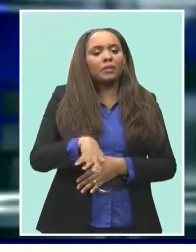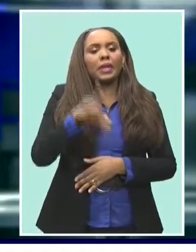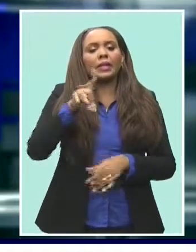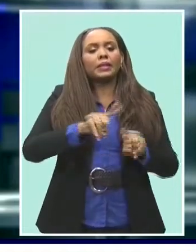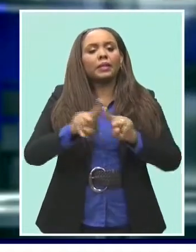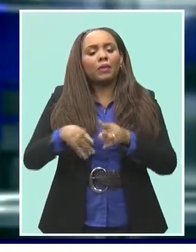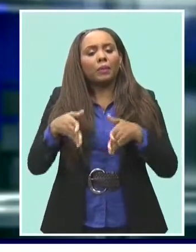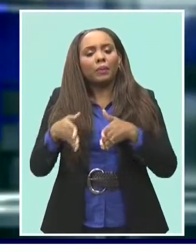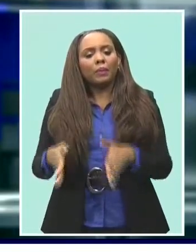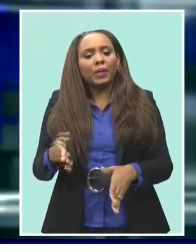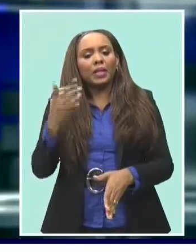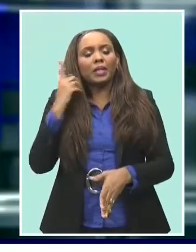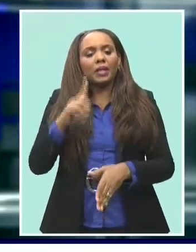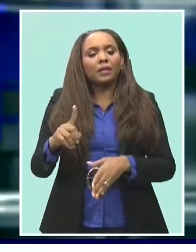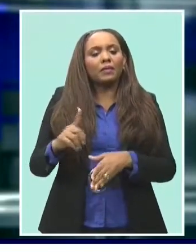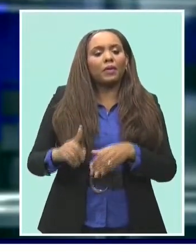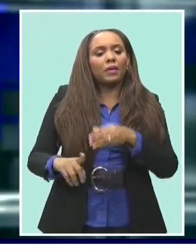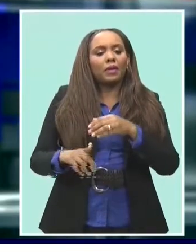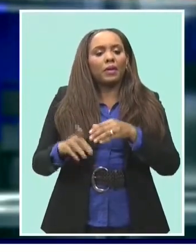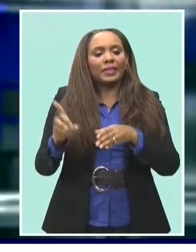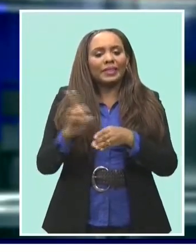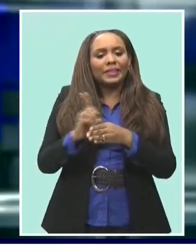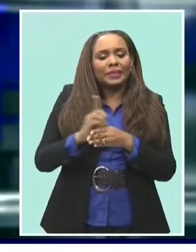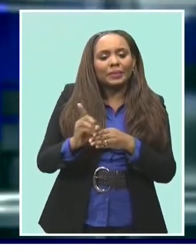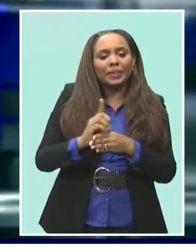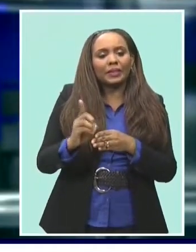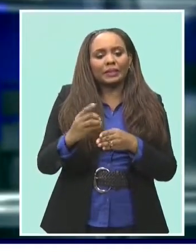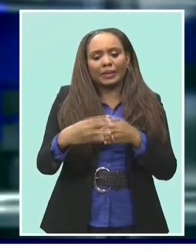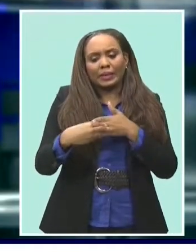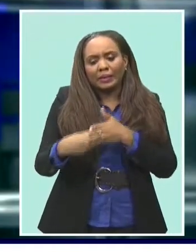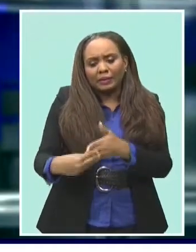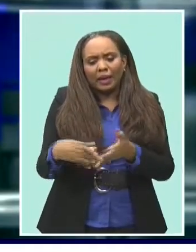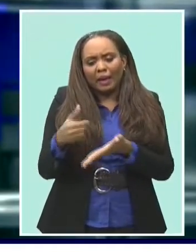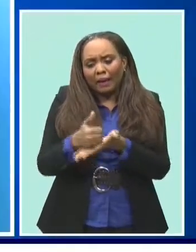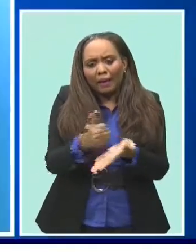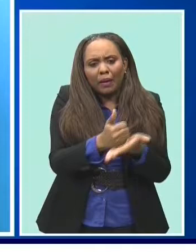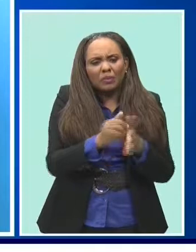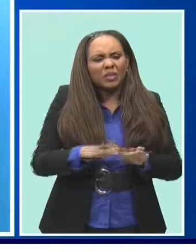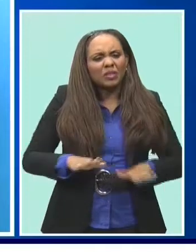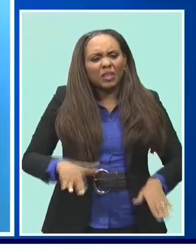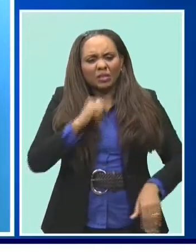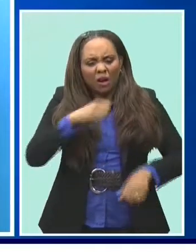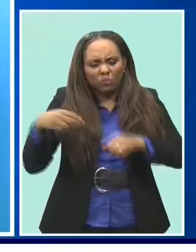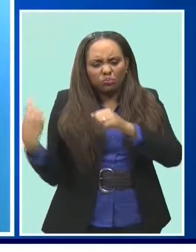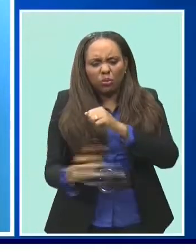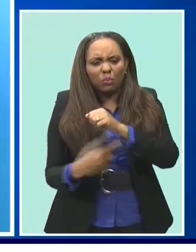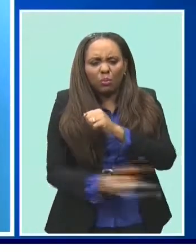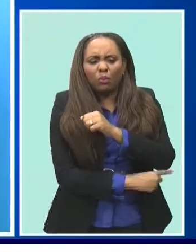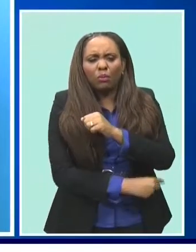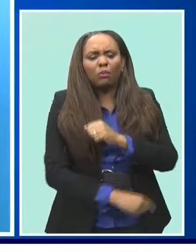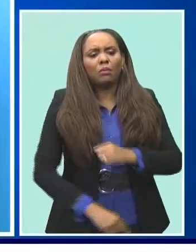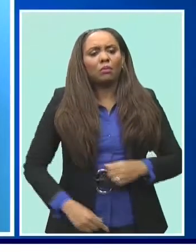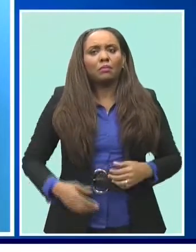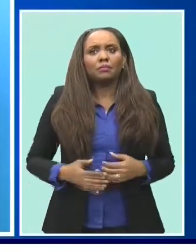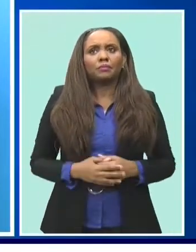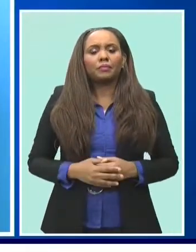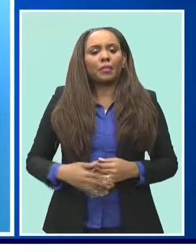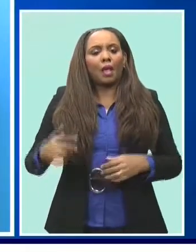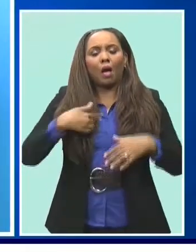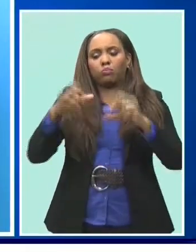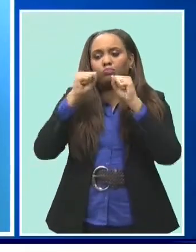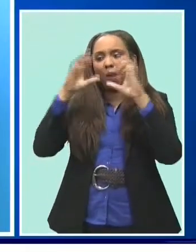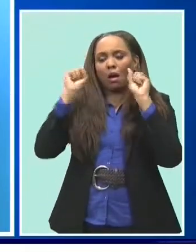parents should find alternative means of guidance and discipline. I was appalled recently at a